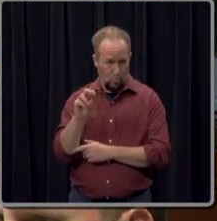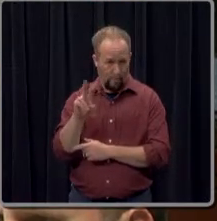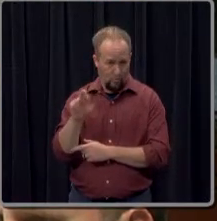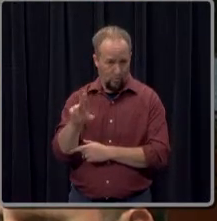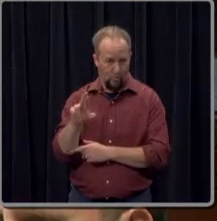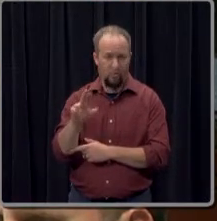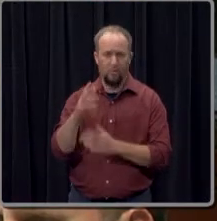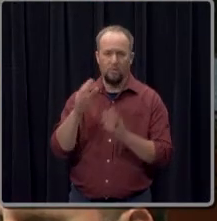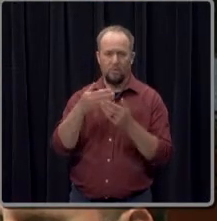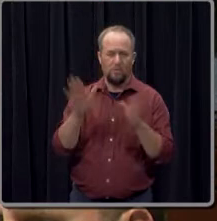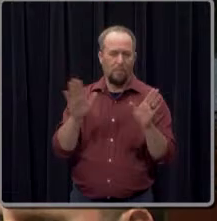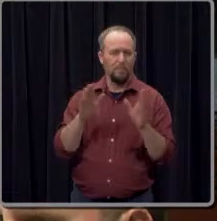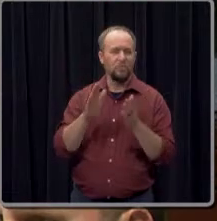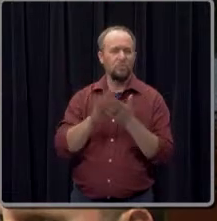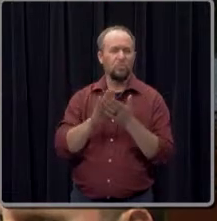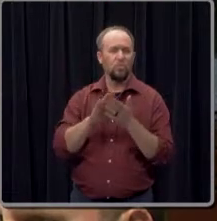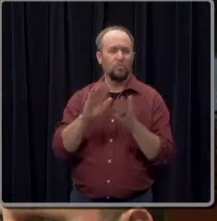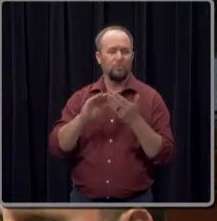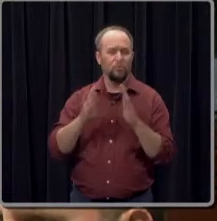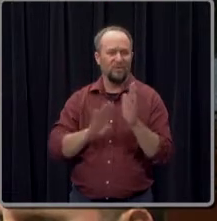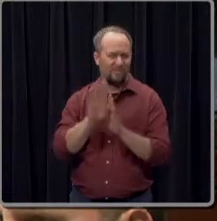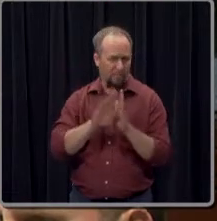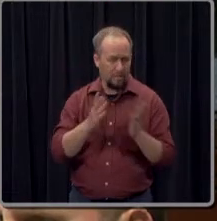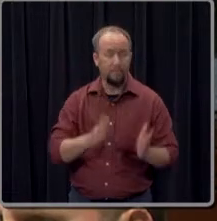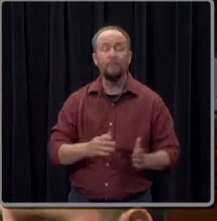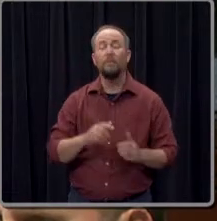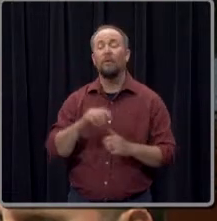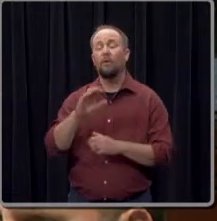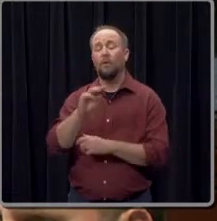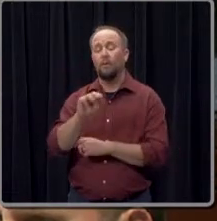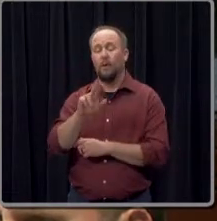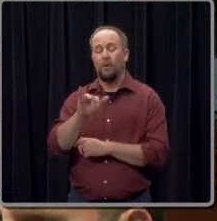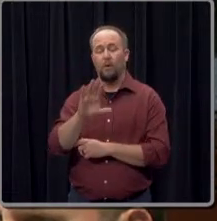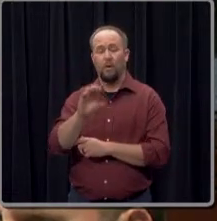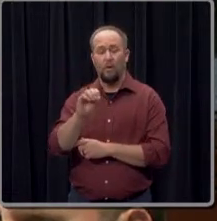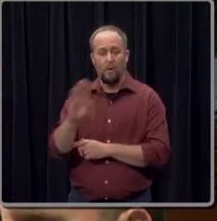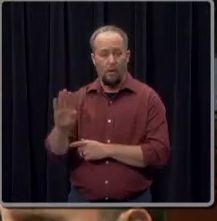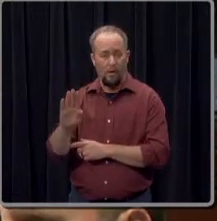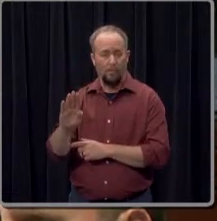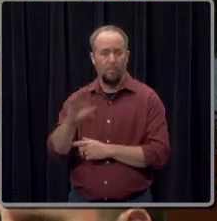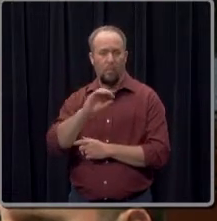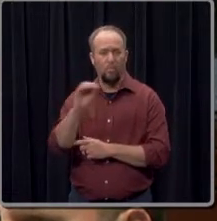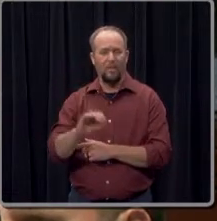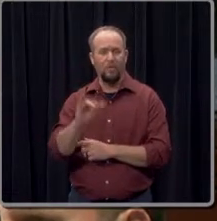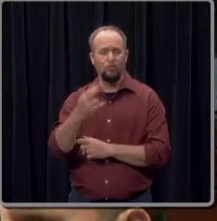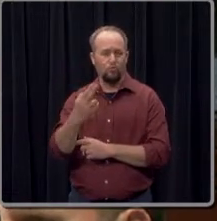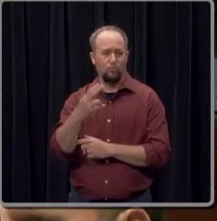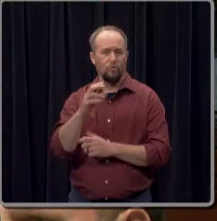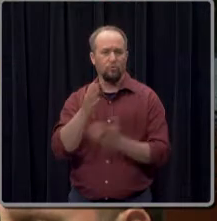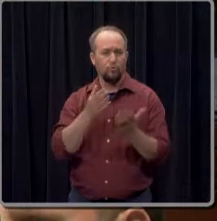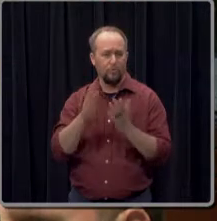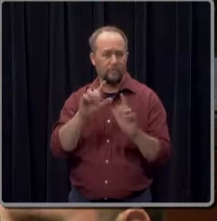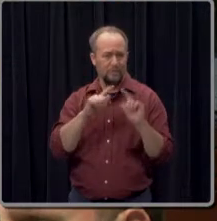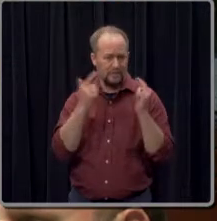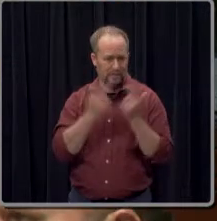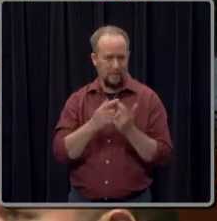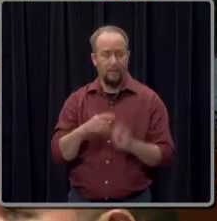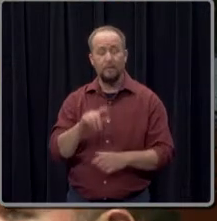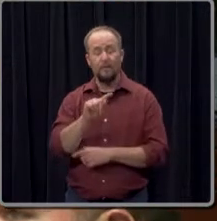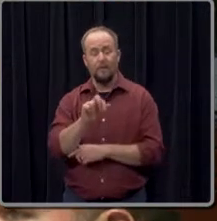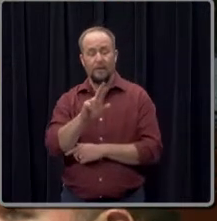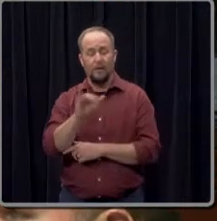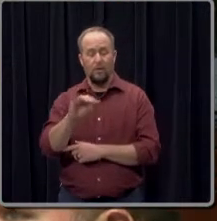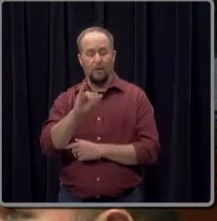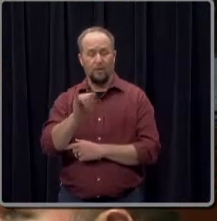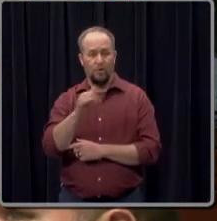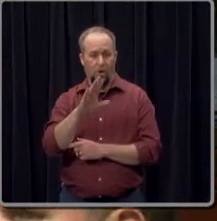Community Development. Mary Cobb, Olathe Junior Service League President. Terry Jarbo, Nancy